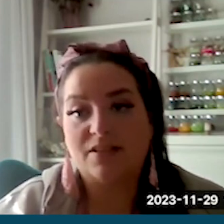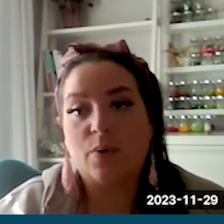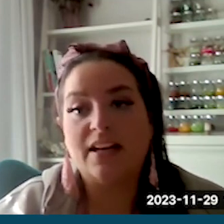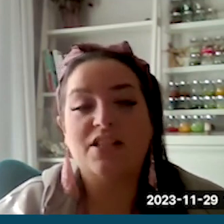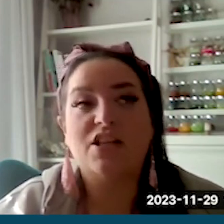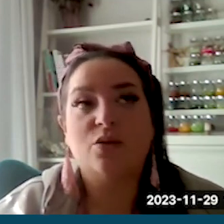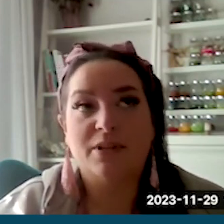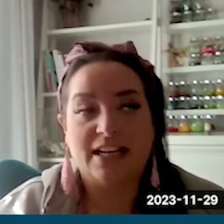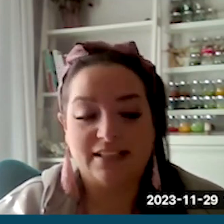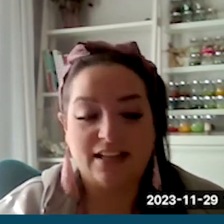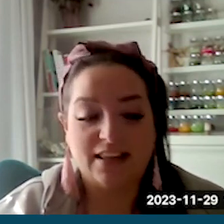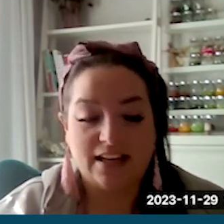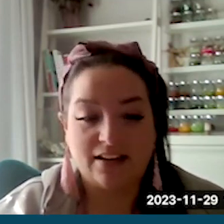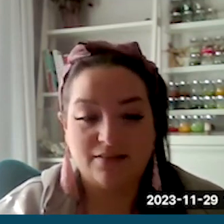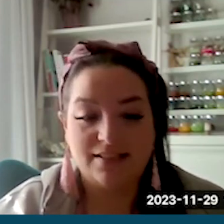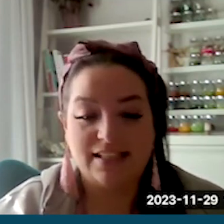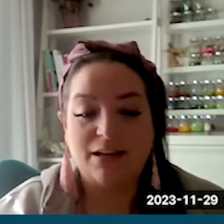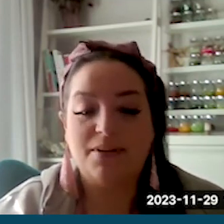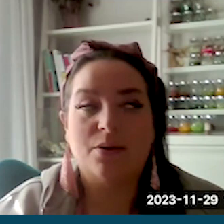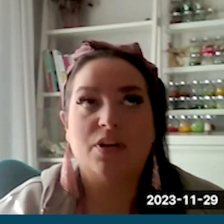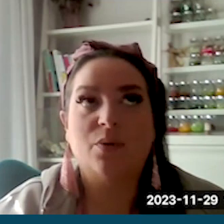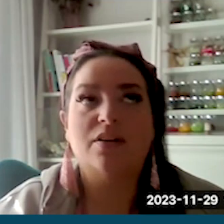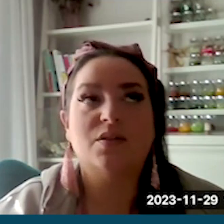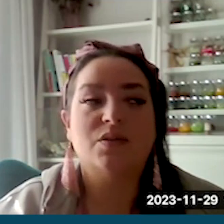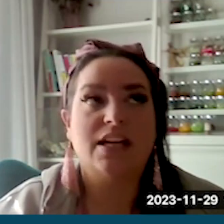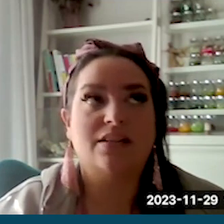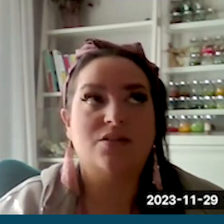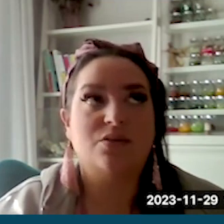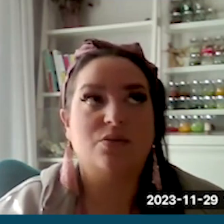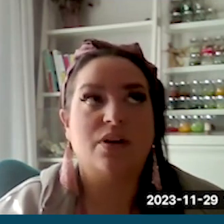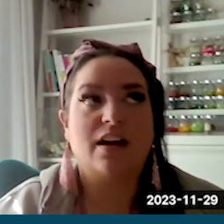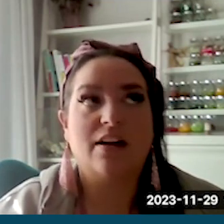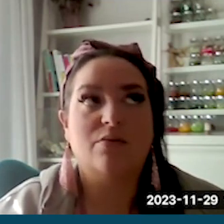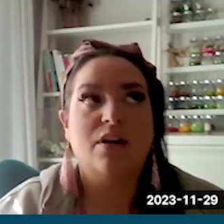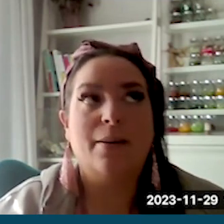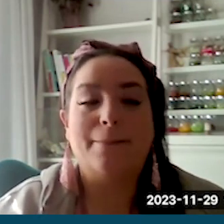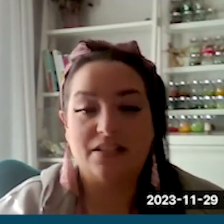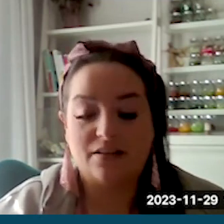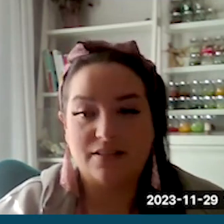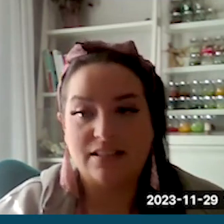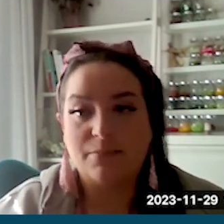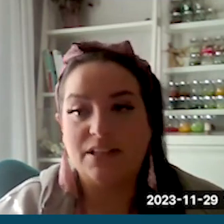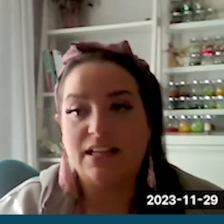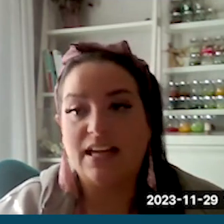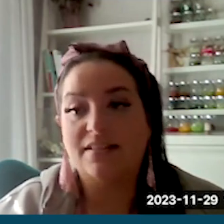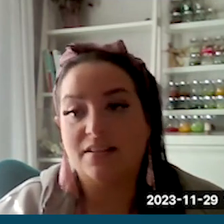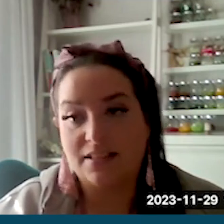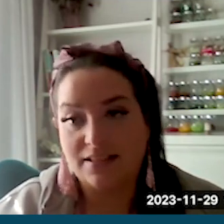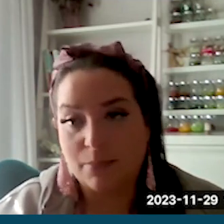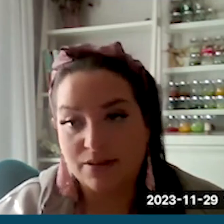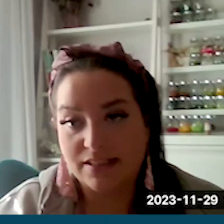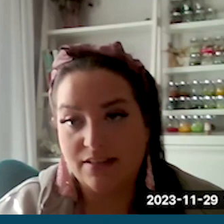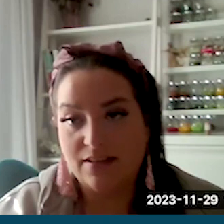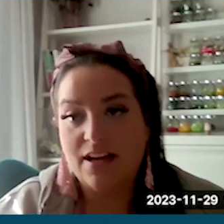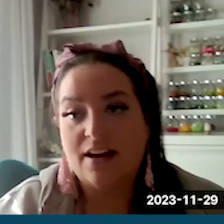And it's quite a dehumanizing thing to say, but then when you also take into account my daughter's disability as an